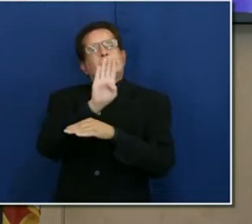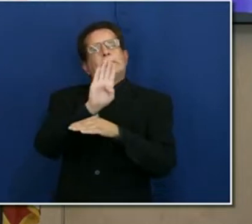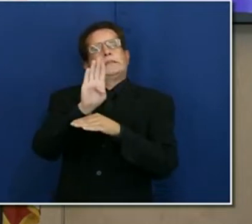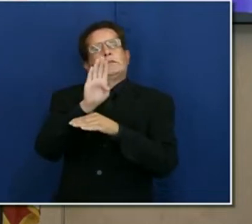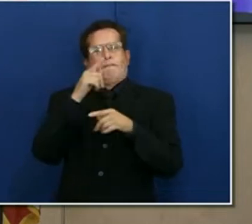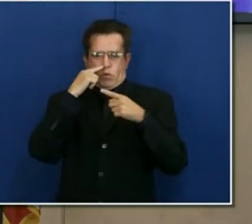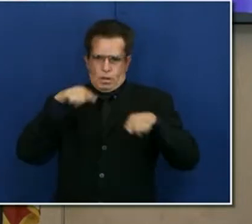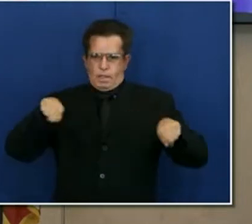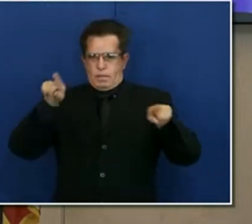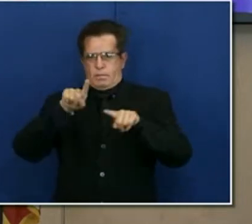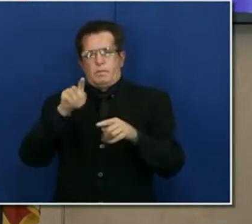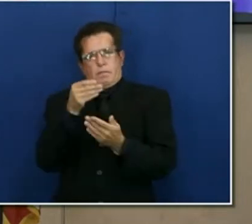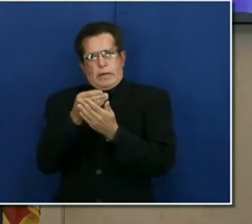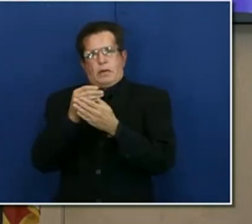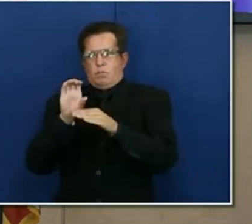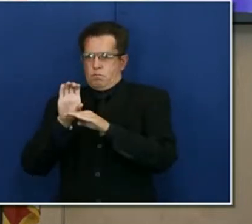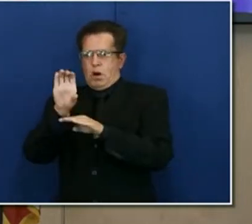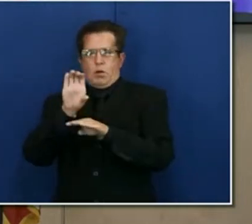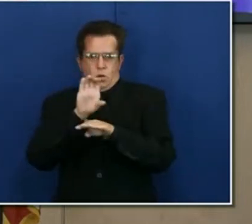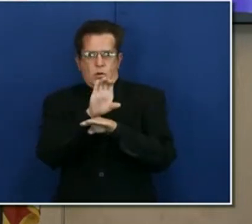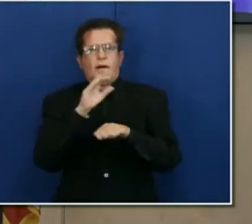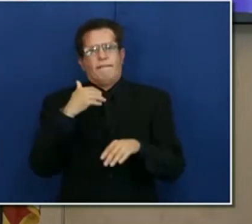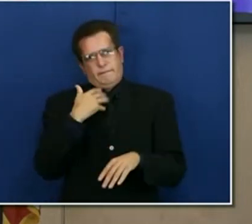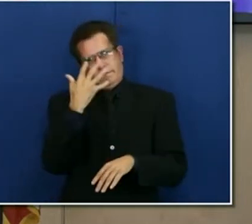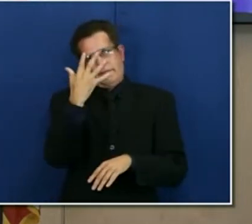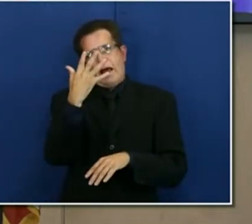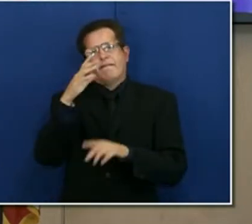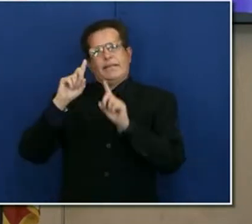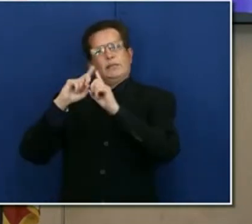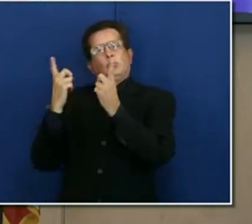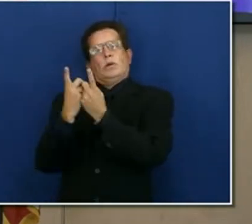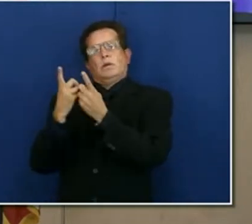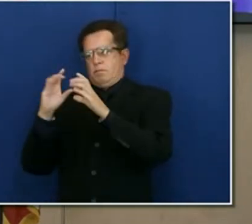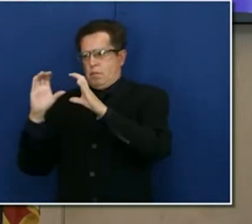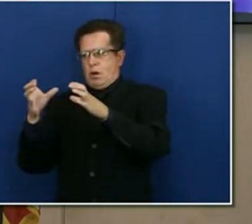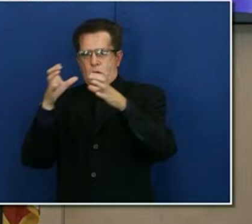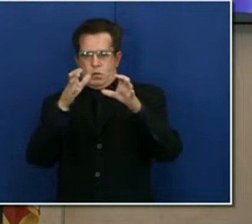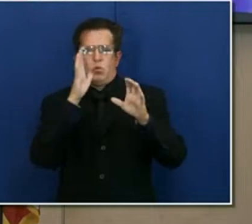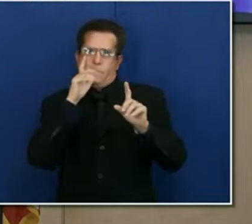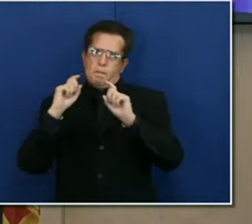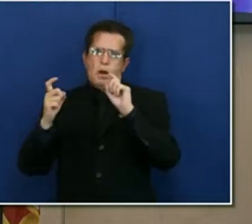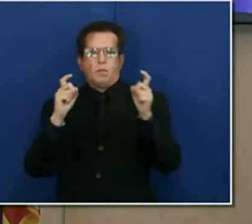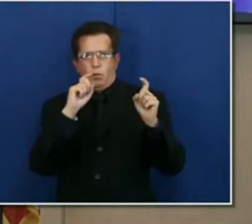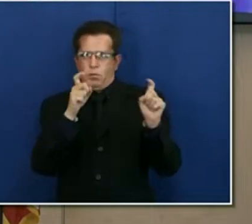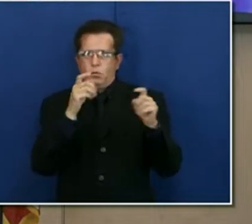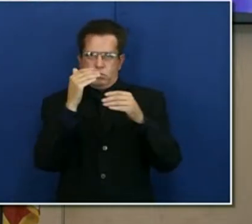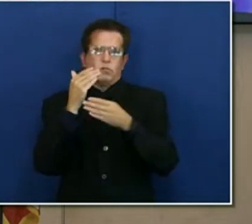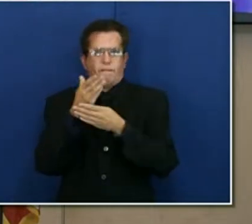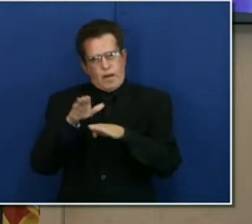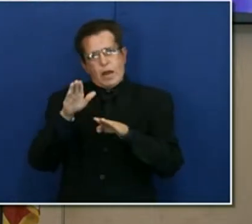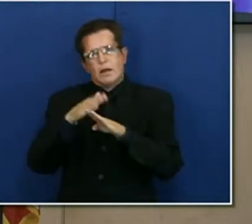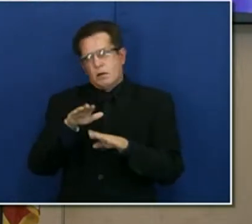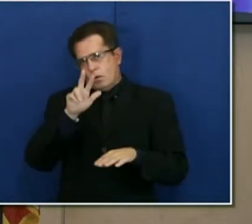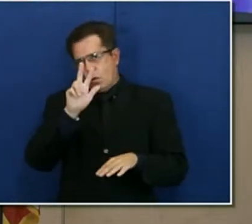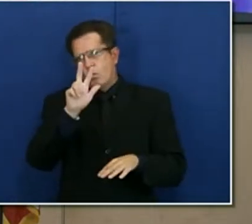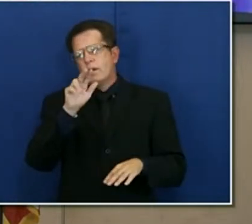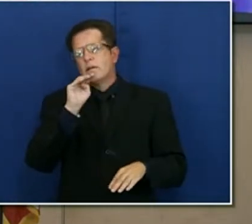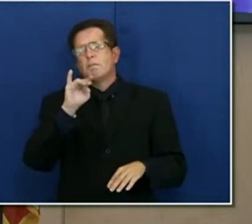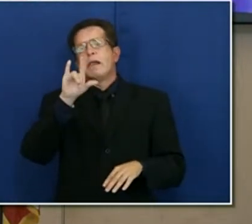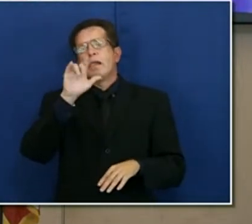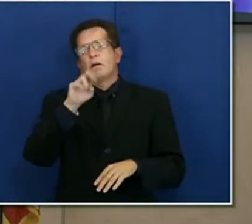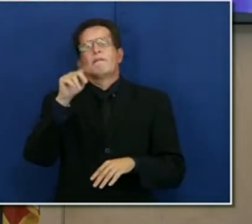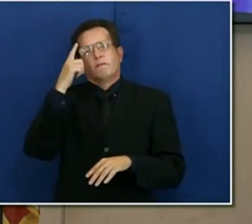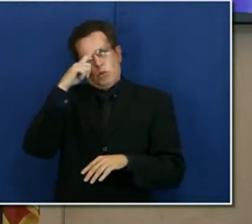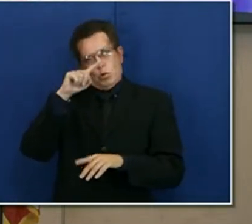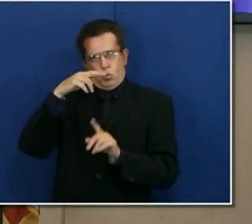being equally divided among all 5 supervisorial districts. $3 million to expand our emergency rental